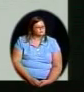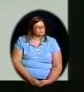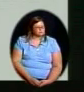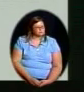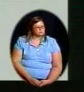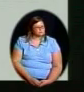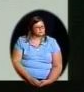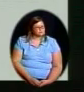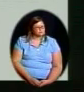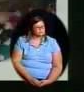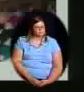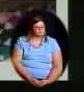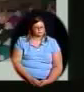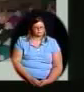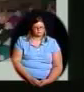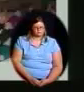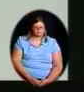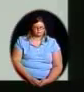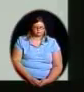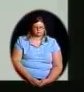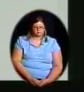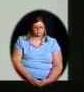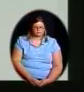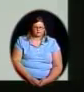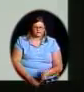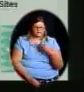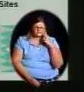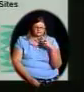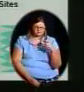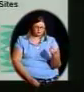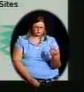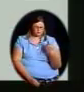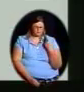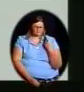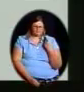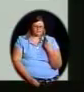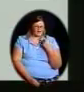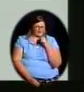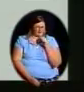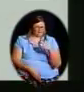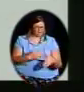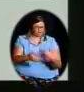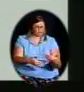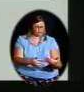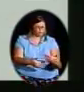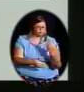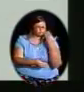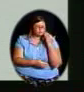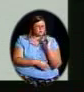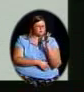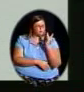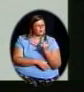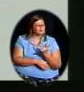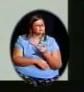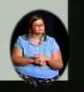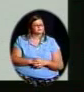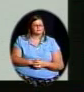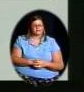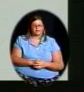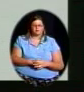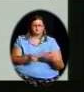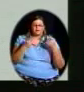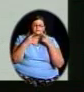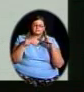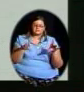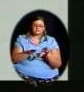don't you love it? We seem to be going backwards instead of forwards, and we don't know why. We've had a successful opening,